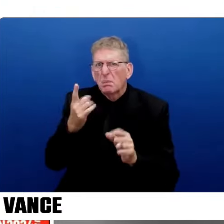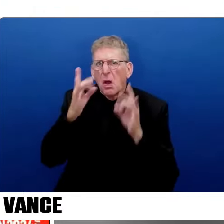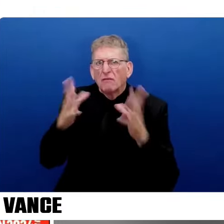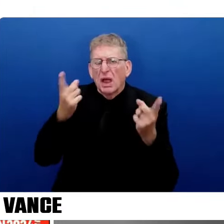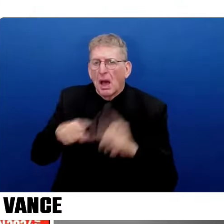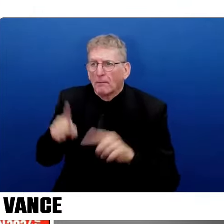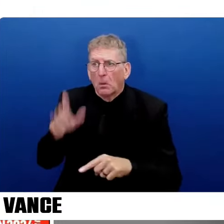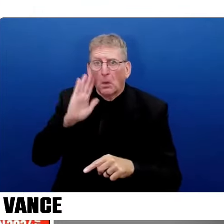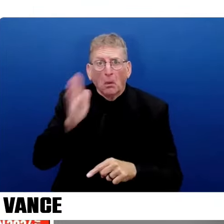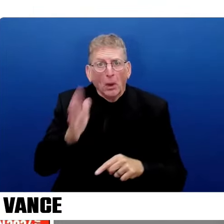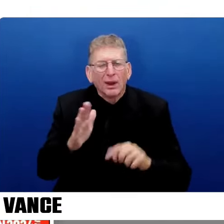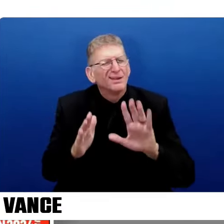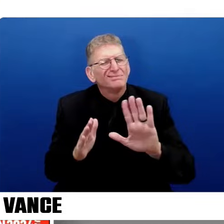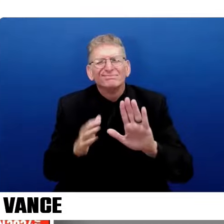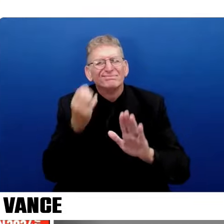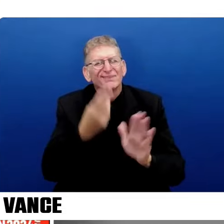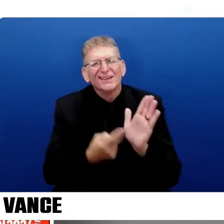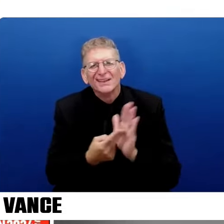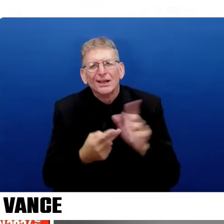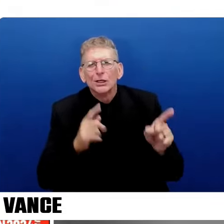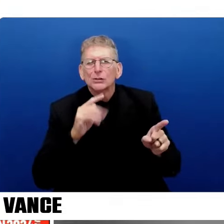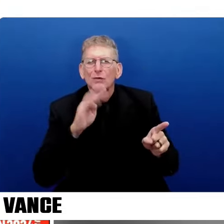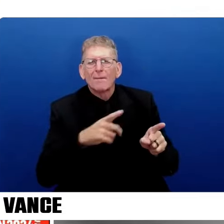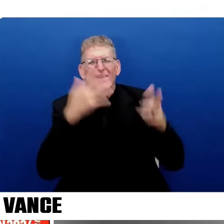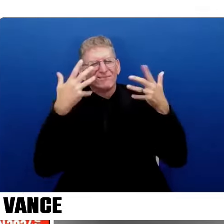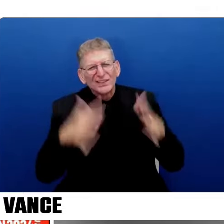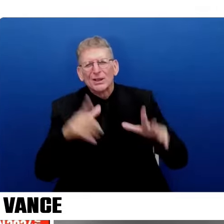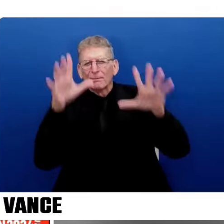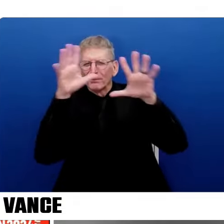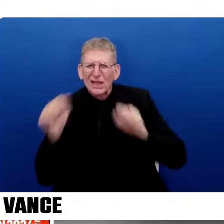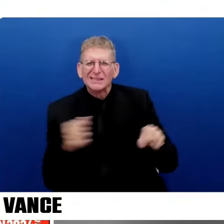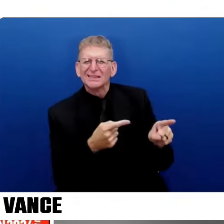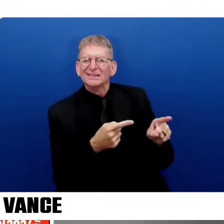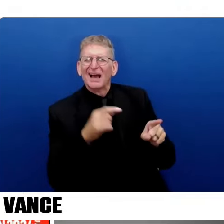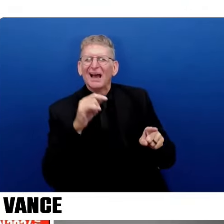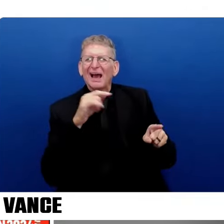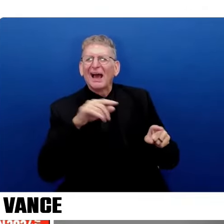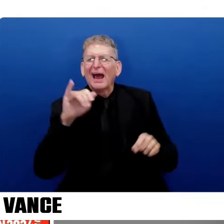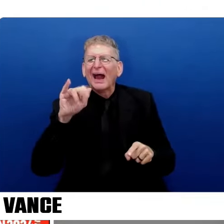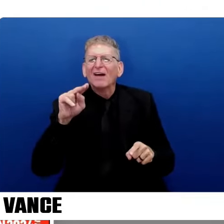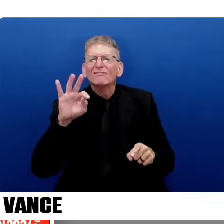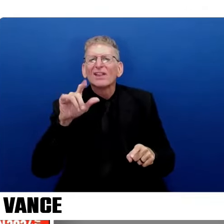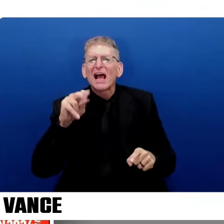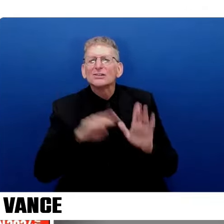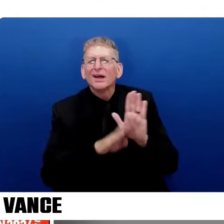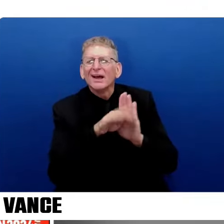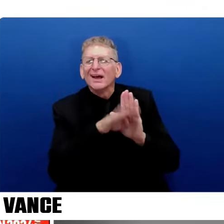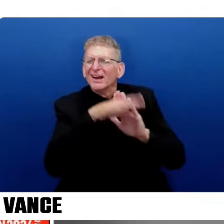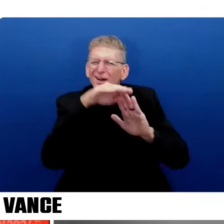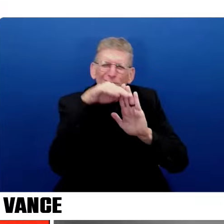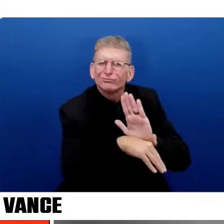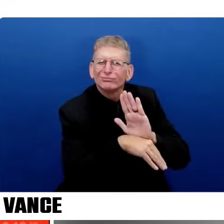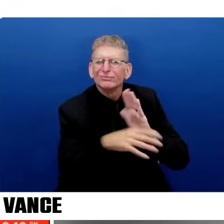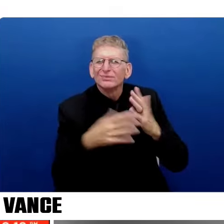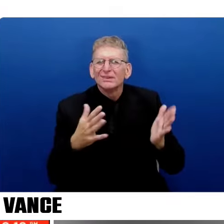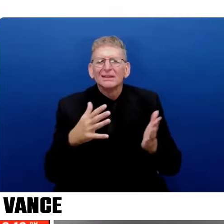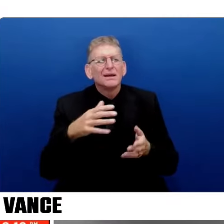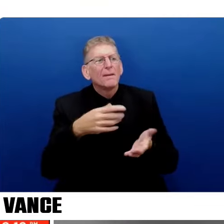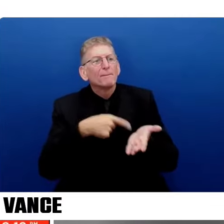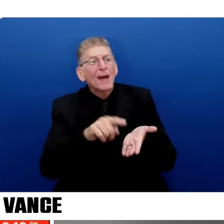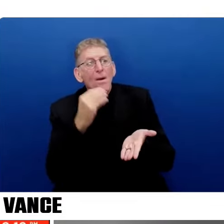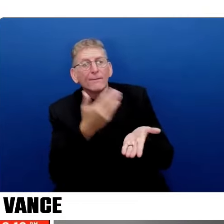president. Inflation was low. Take-home pay was higher. And he saved the very program from a Democratic administration that was